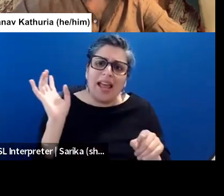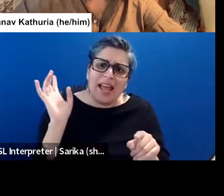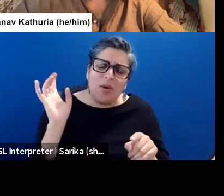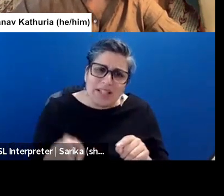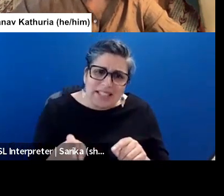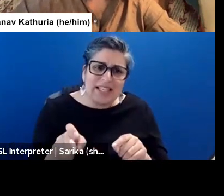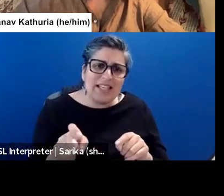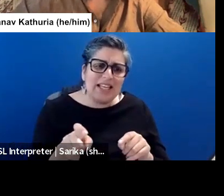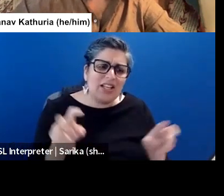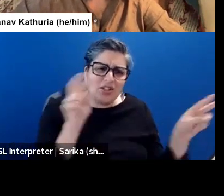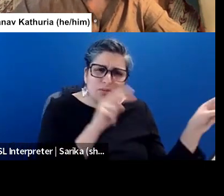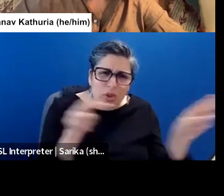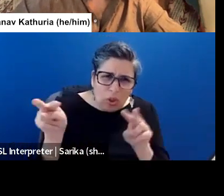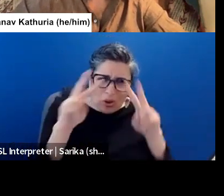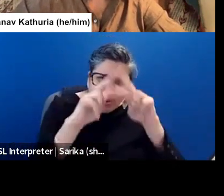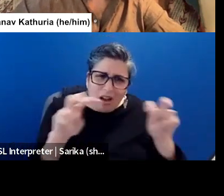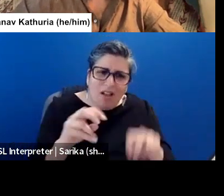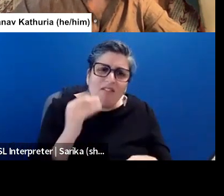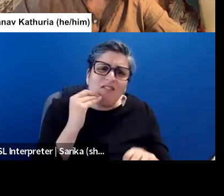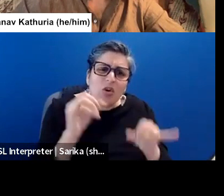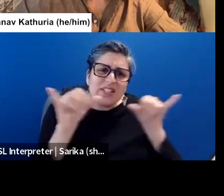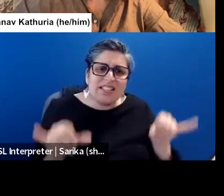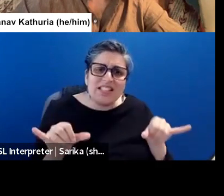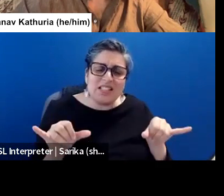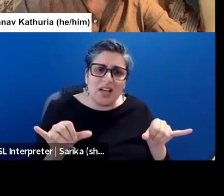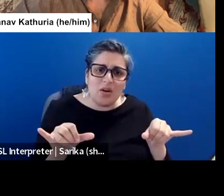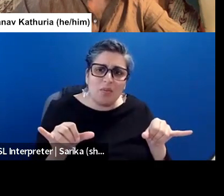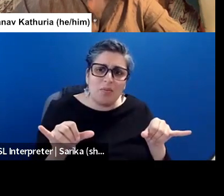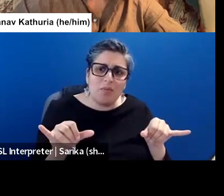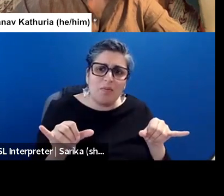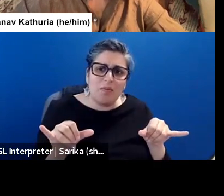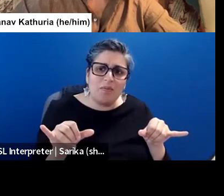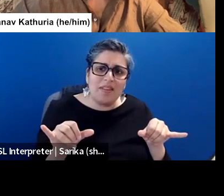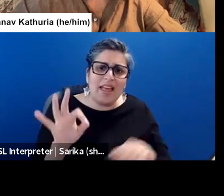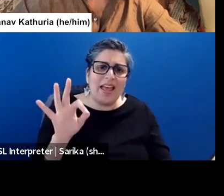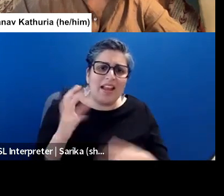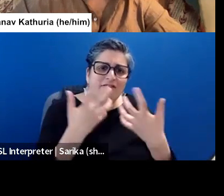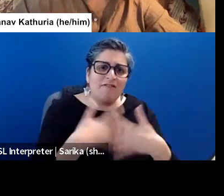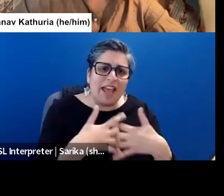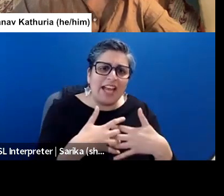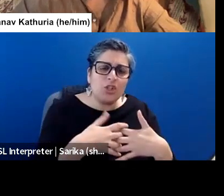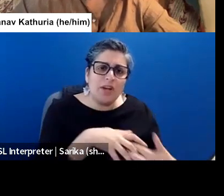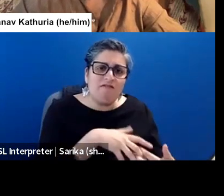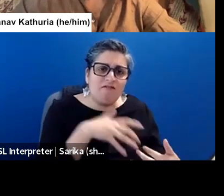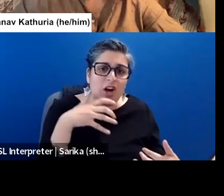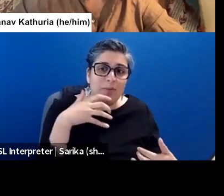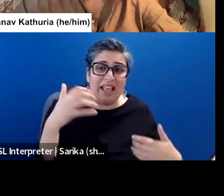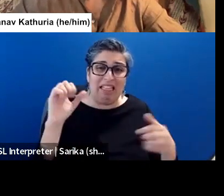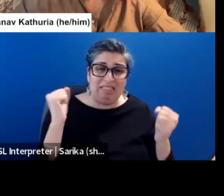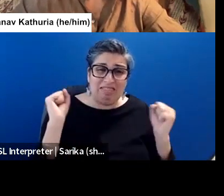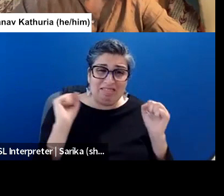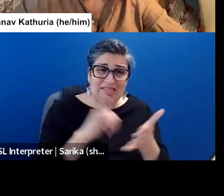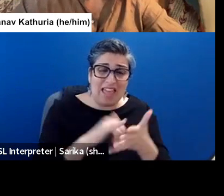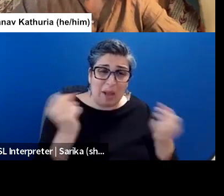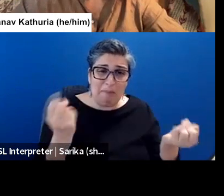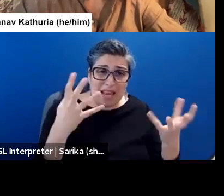look at our food systems too. And the practice of factory farming, if you have that many animals packed together, it